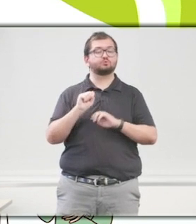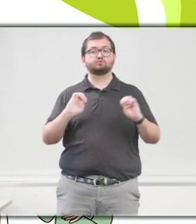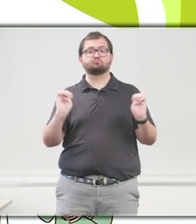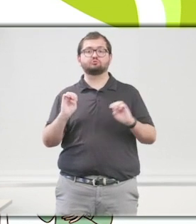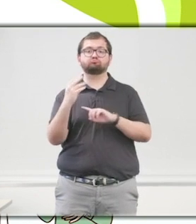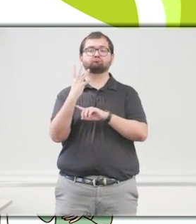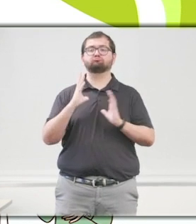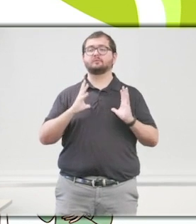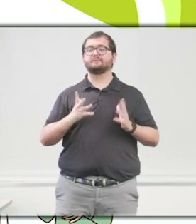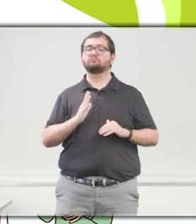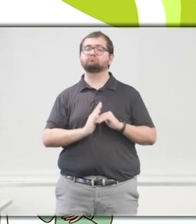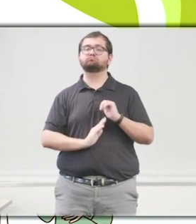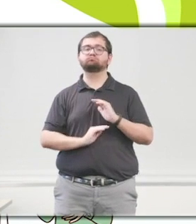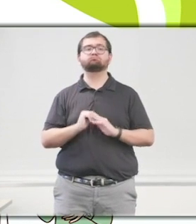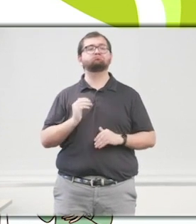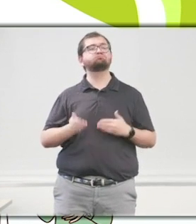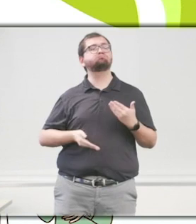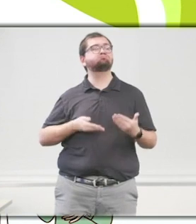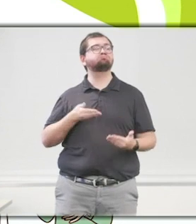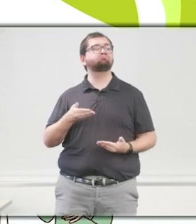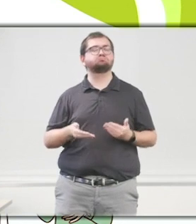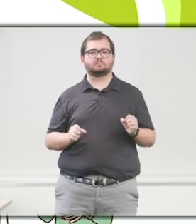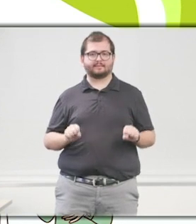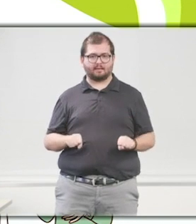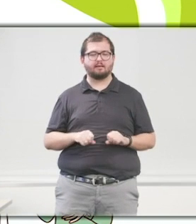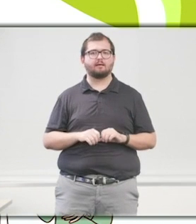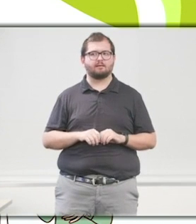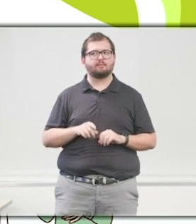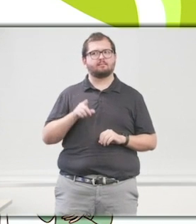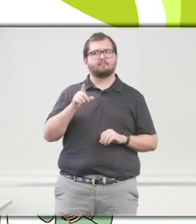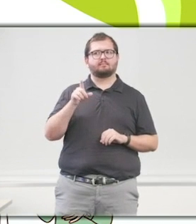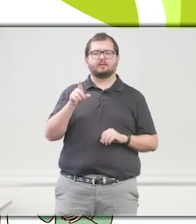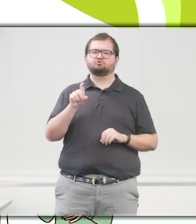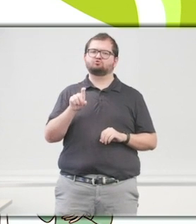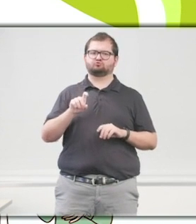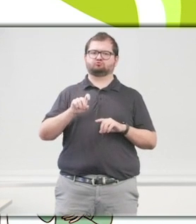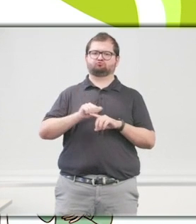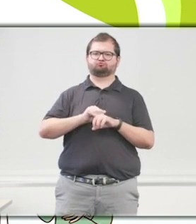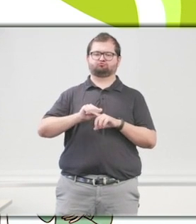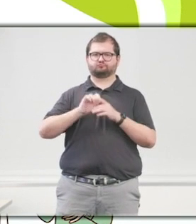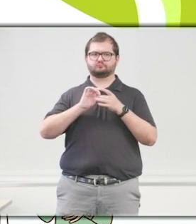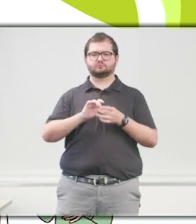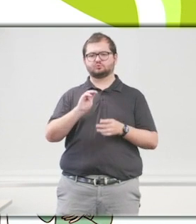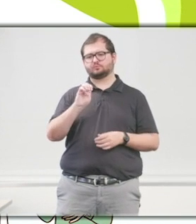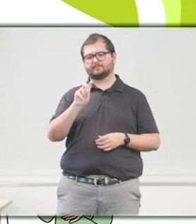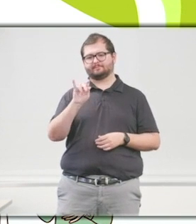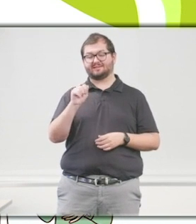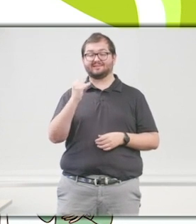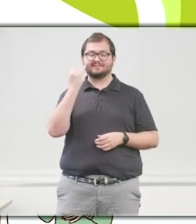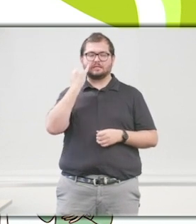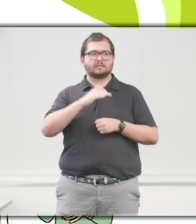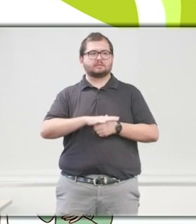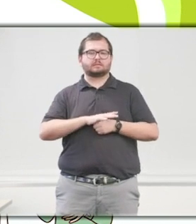under pressure. Make sure that they have some sort of media training, especially under pressure, I think, in